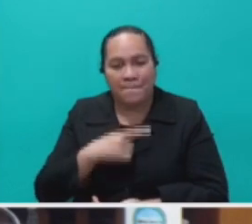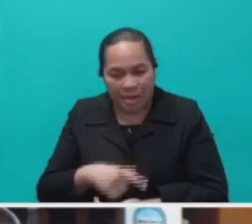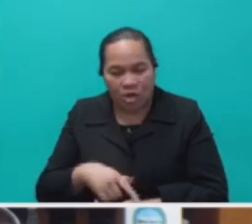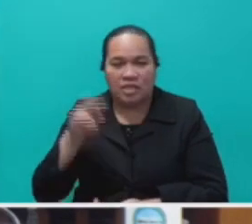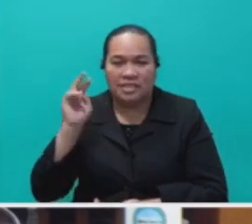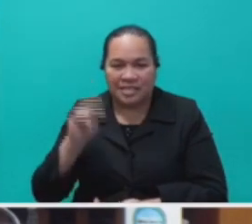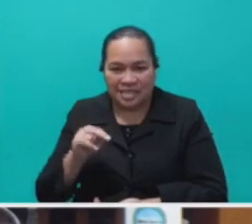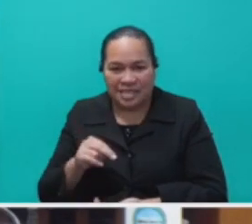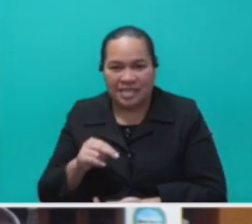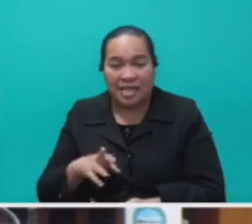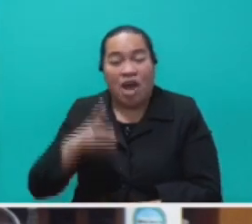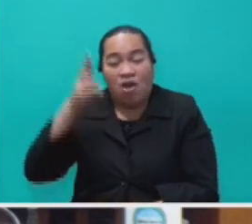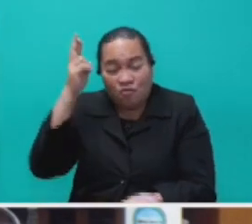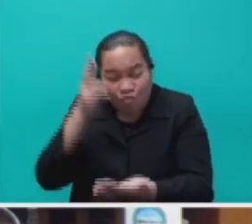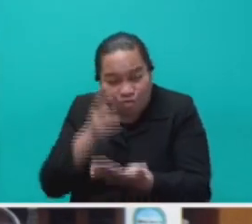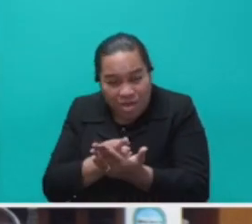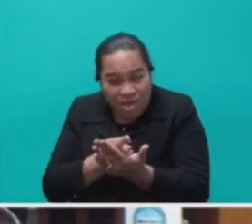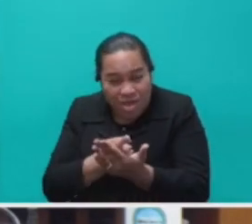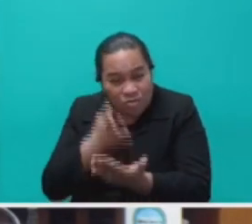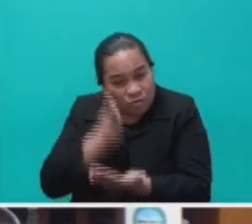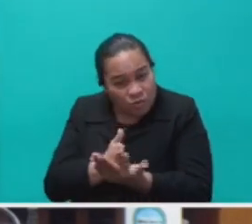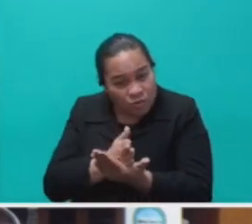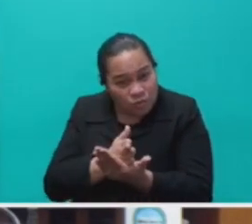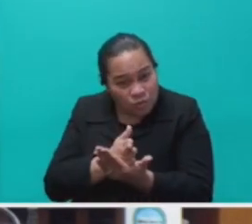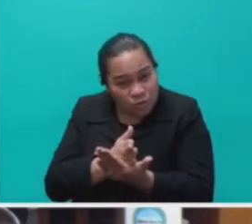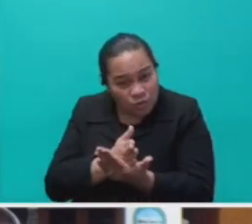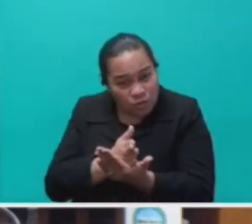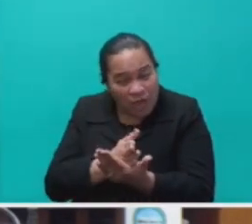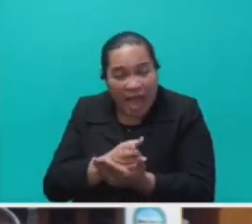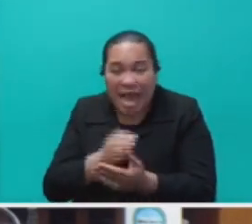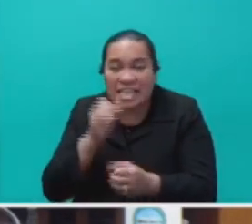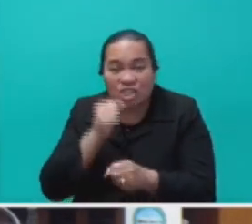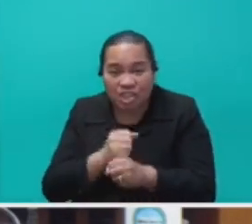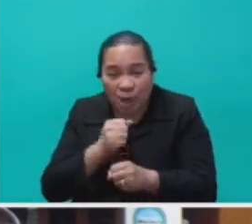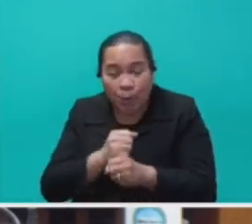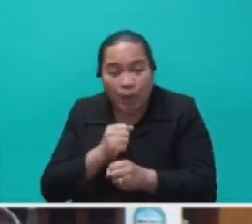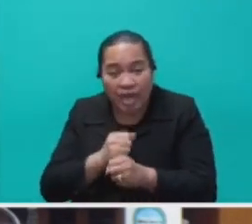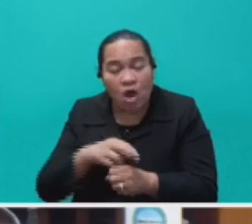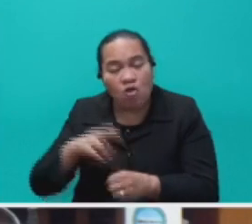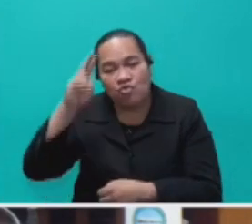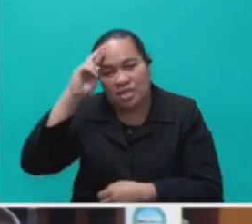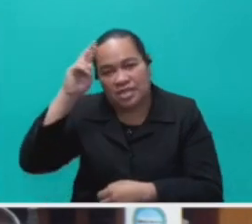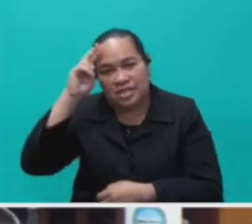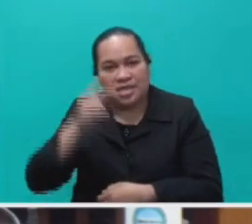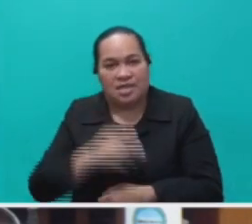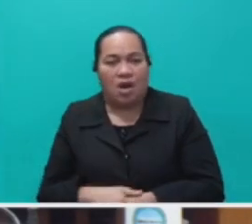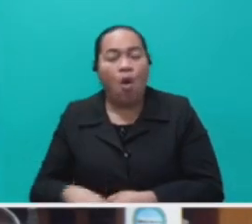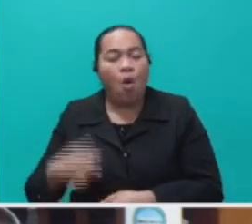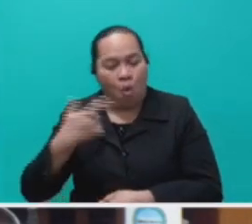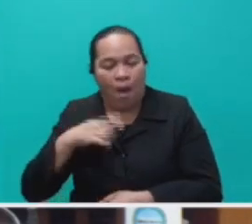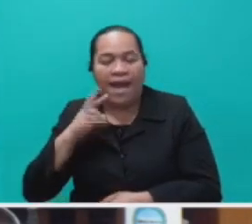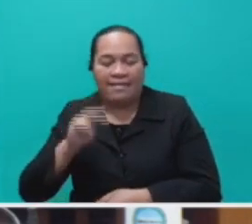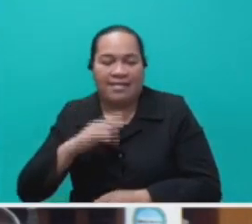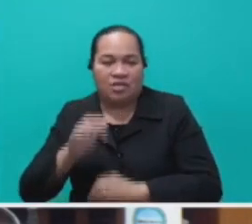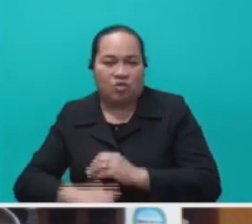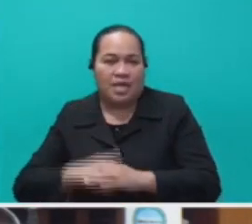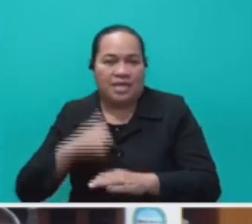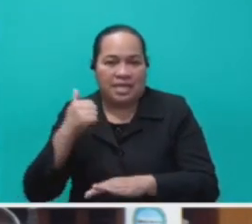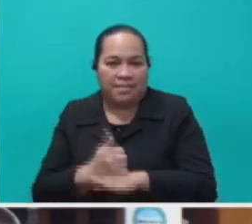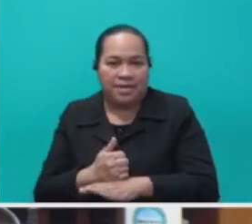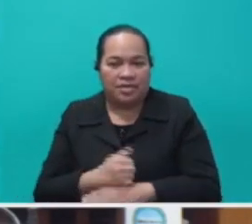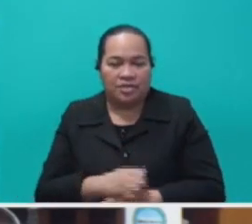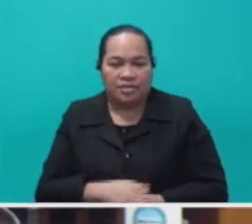be a bona fide reason, not just reason, a bona fide reason why it should be established. For